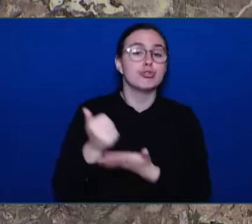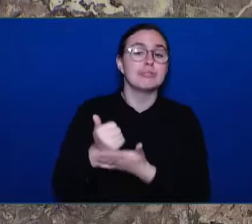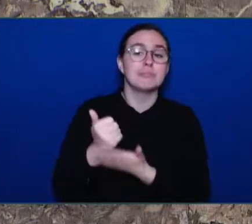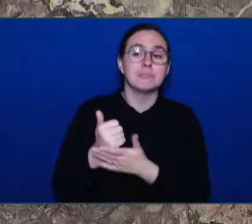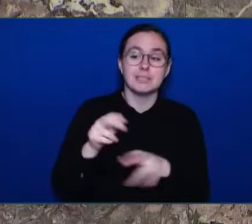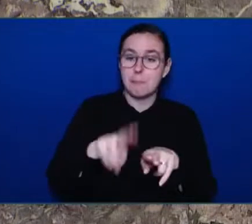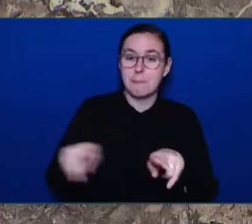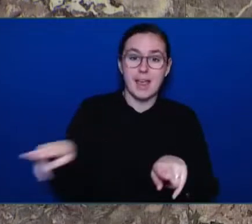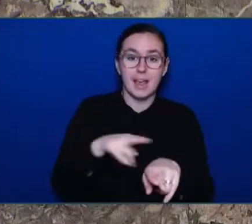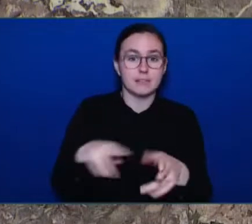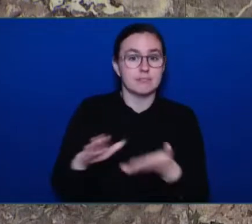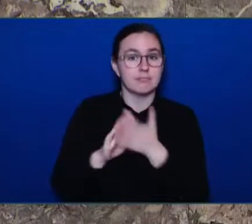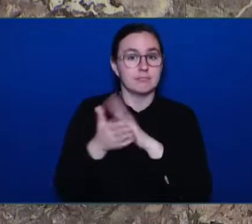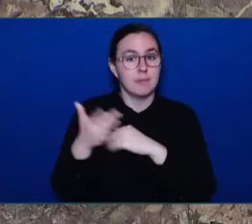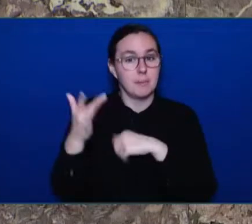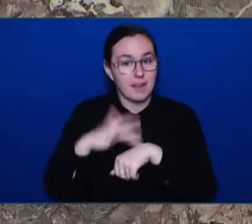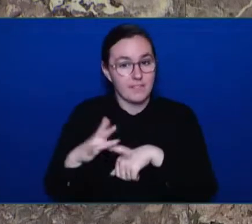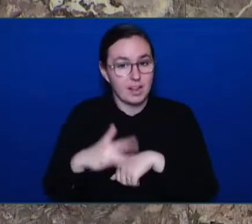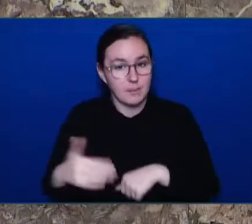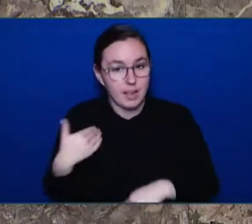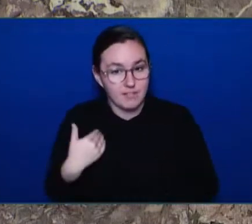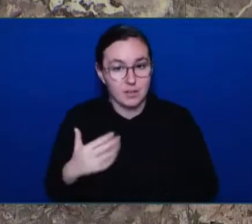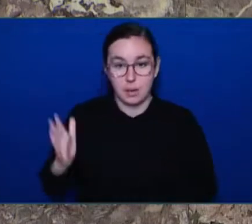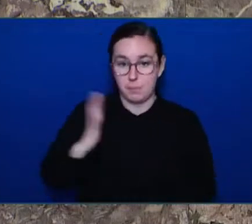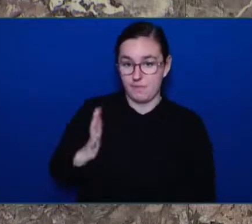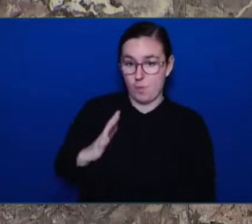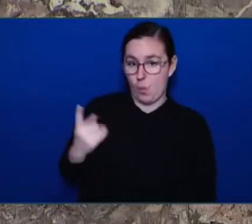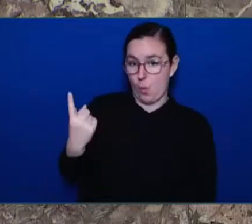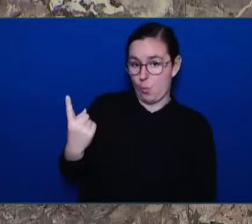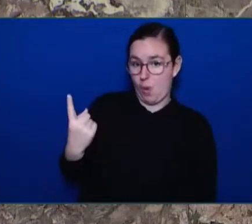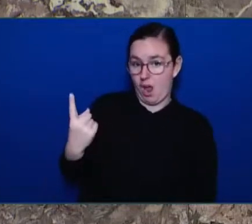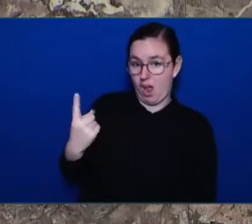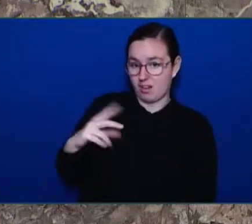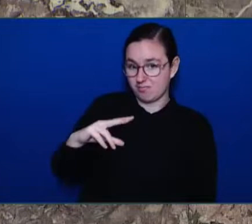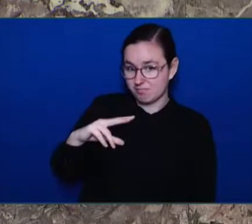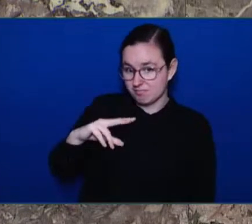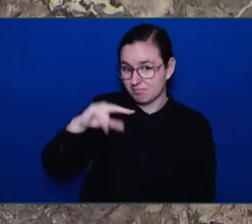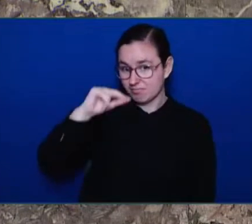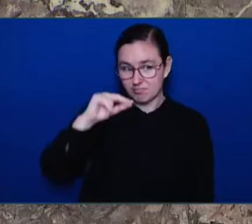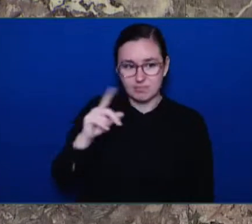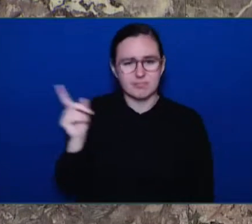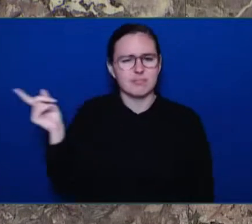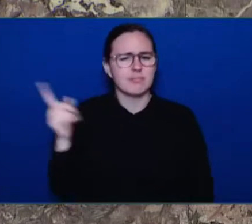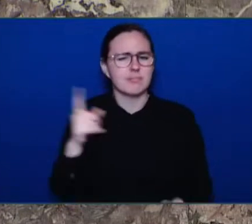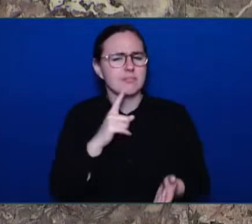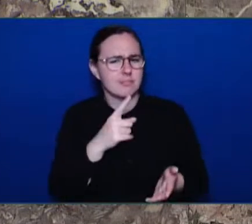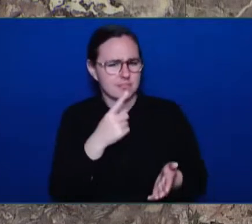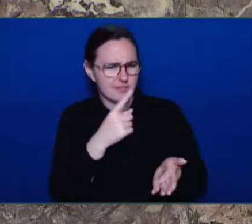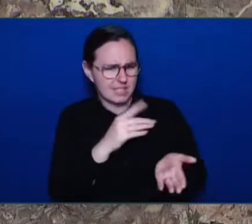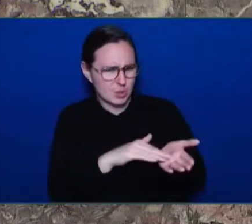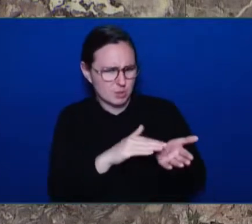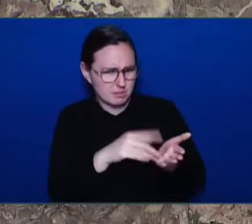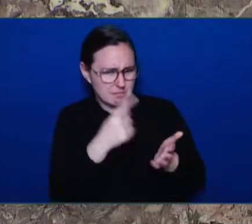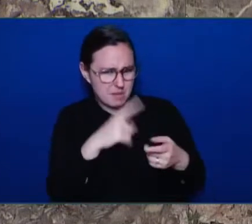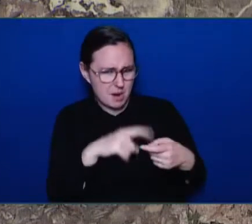the members opposite were in government. Excuse me, Minister, if you just take a moment, please. Members,